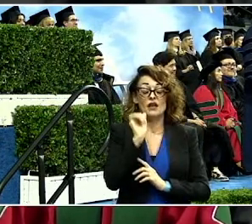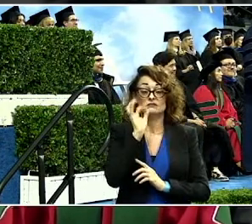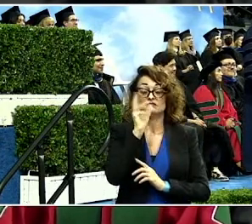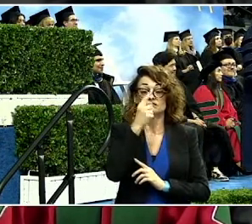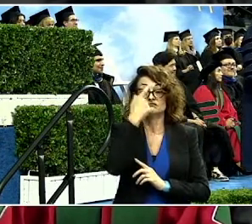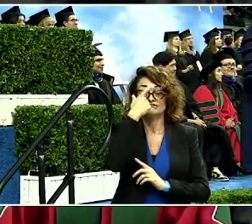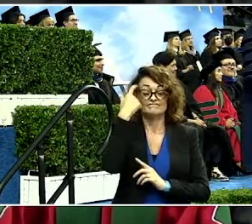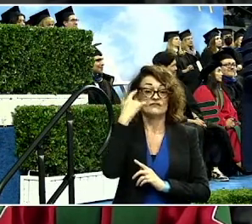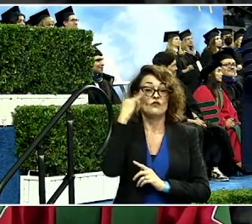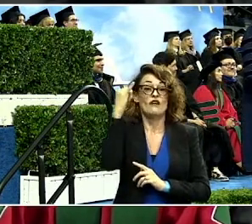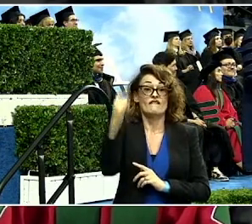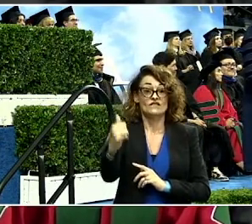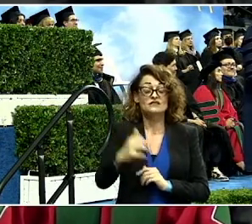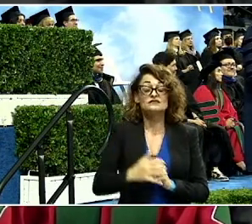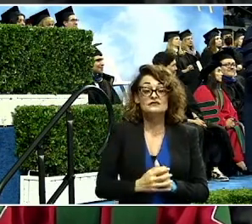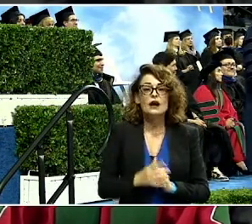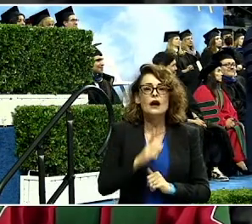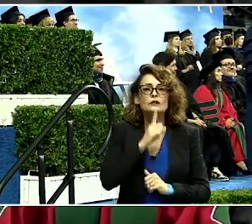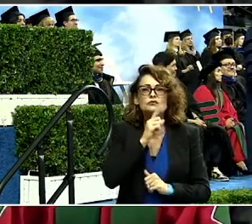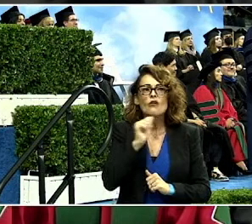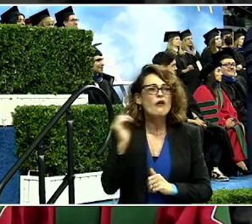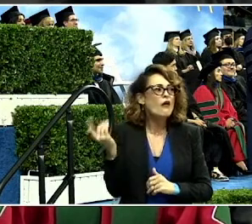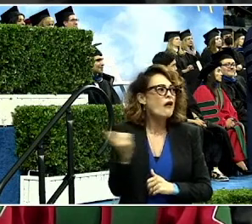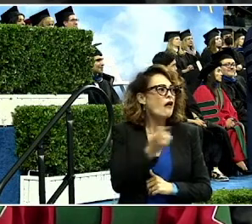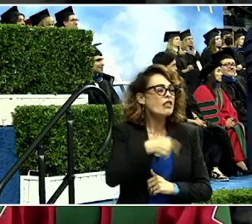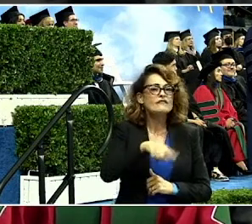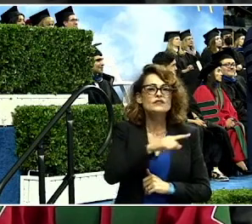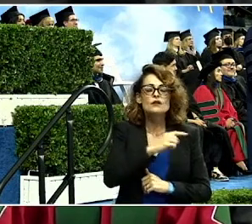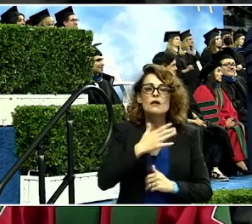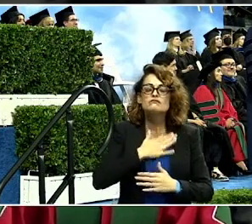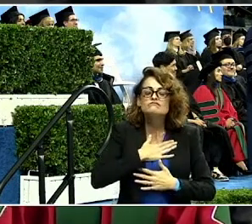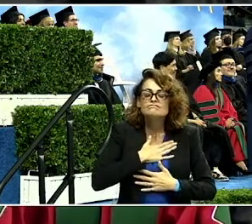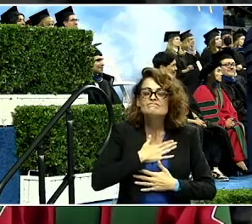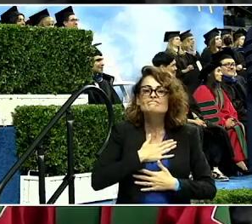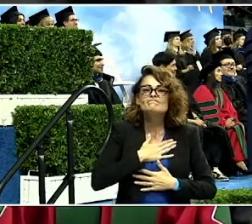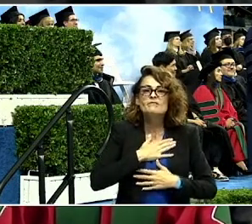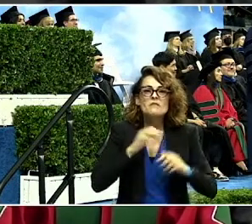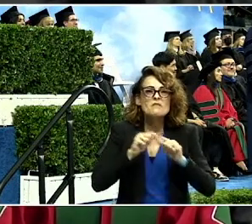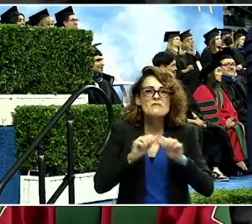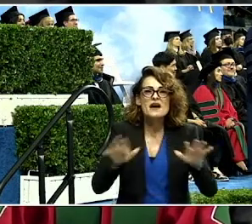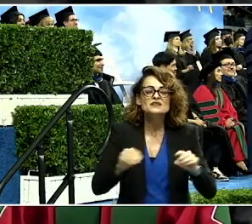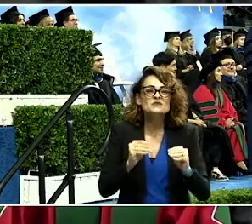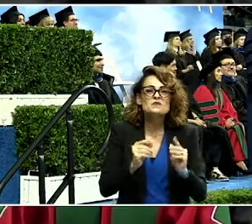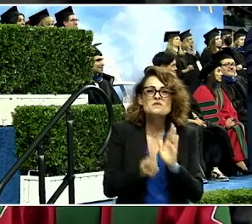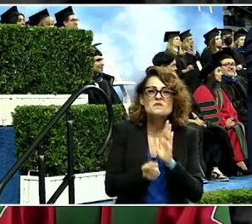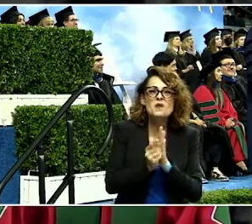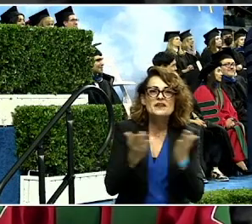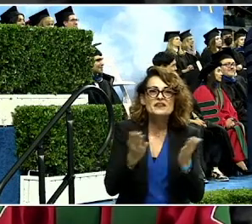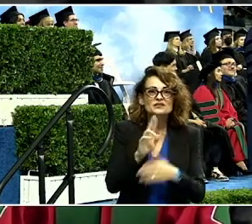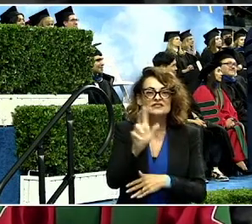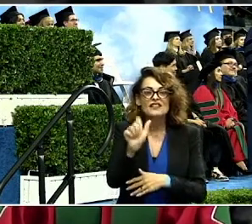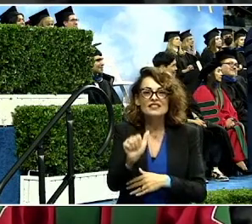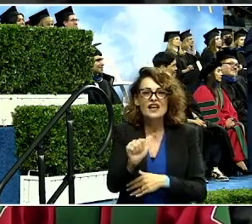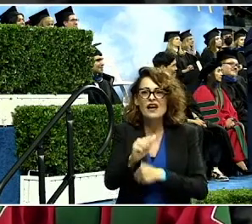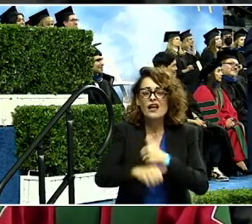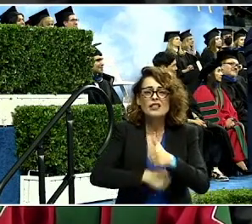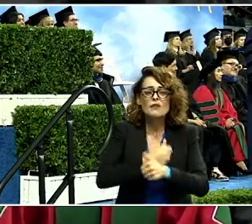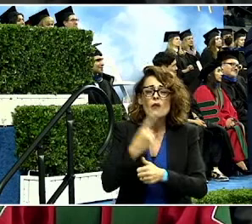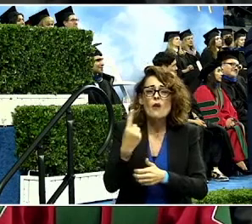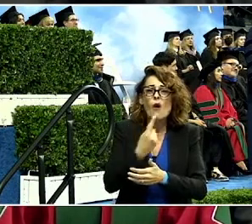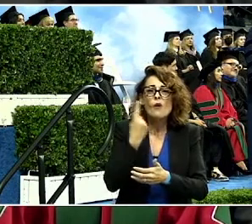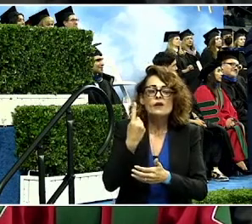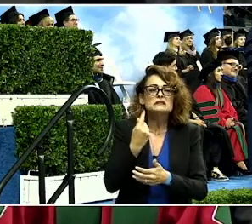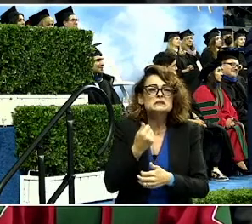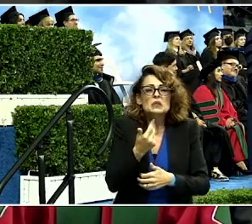forever. So I'm sure all of you had these magical moments at UCLA. All the alumni I talk to can always tell you 3 or 4